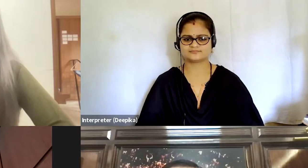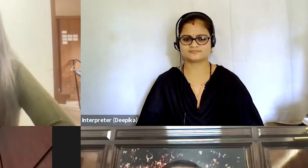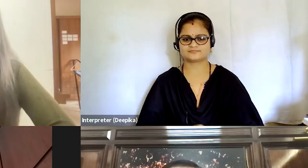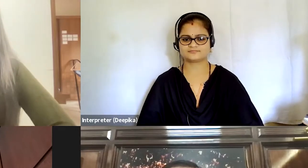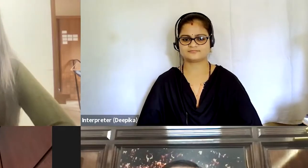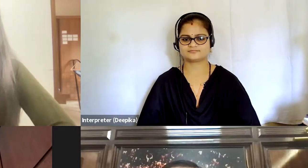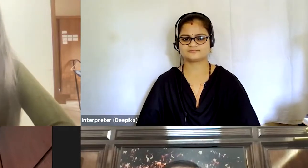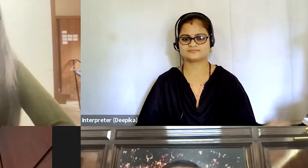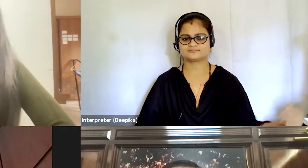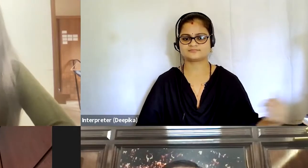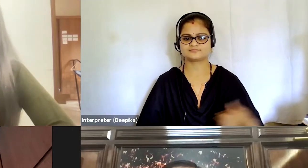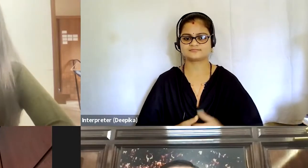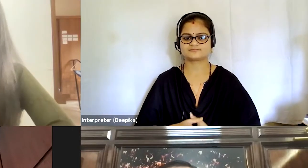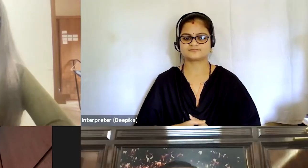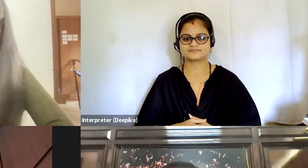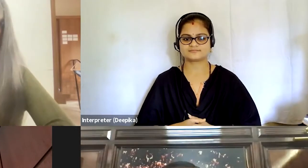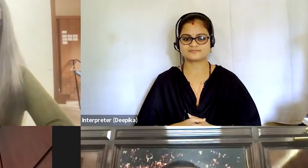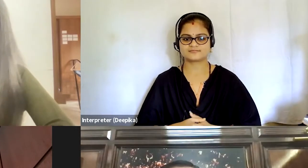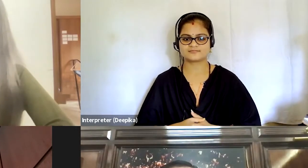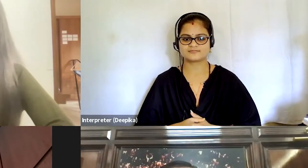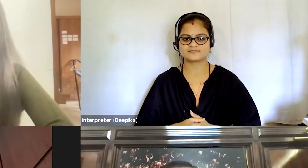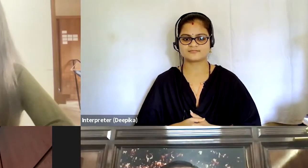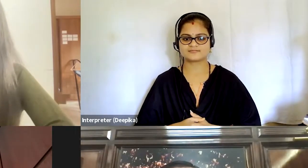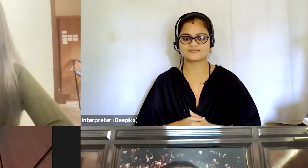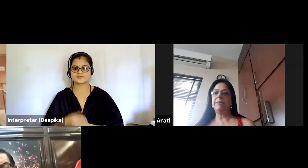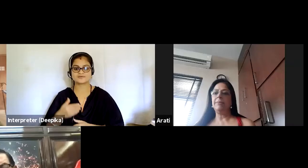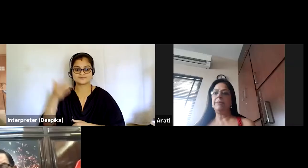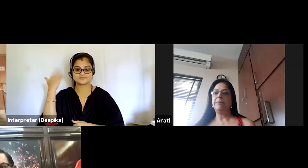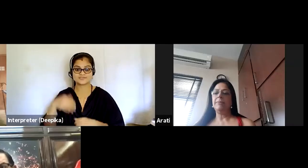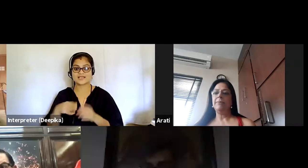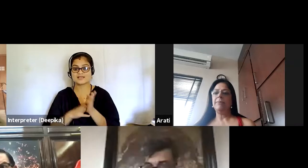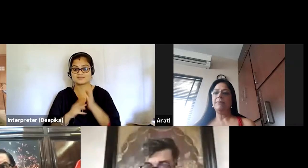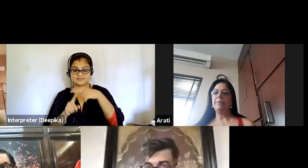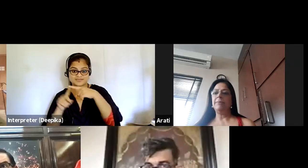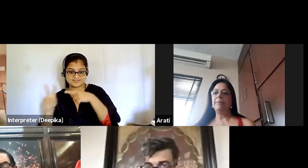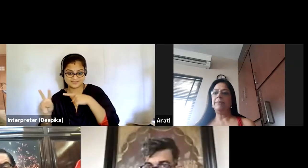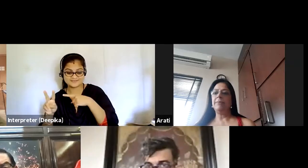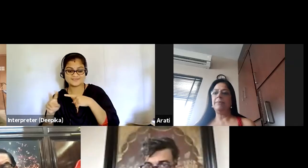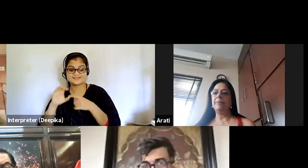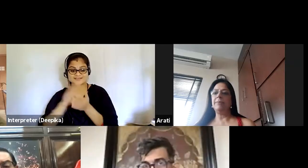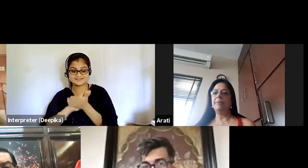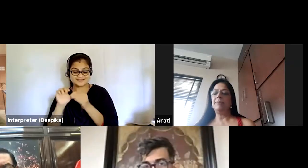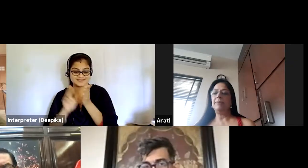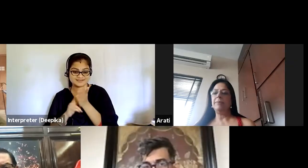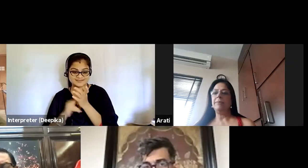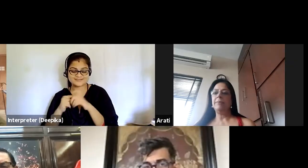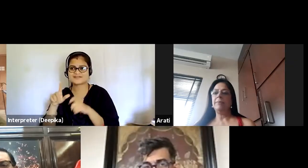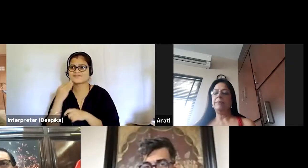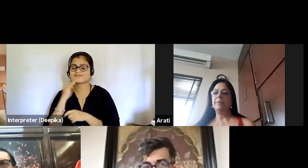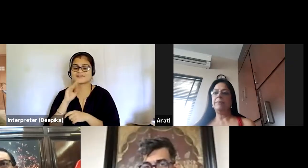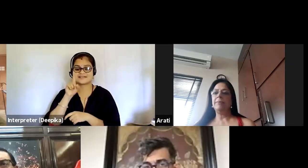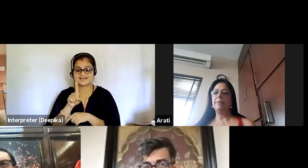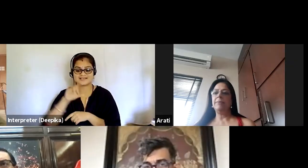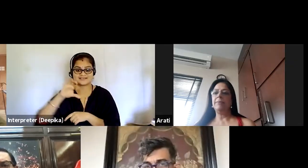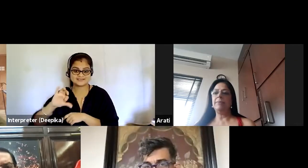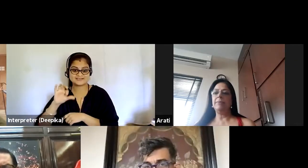you know, we started doing these MTV Top Video Countdown. And I'm talking about now 1986,